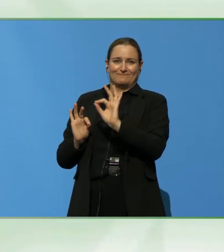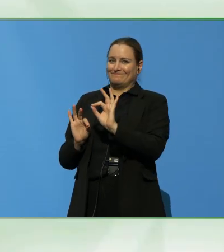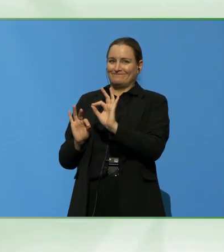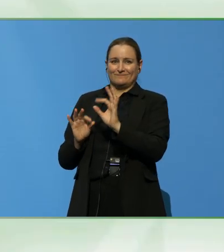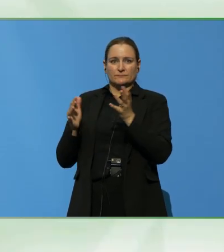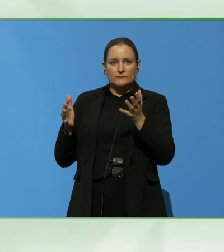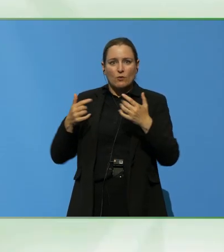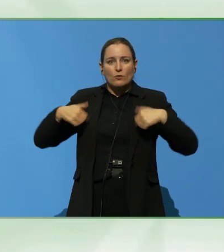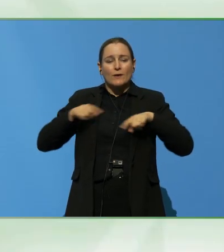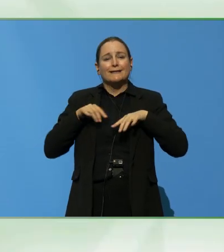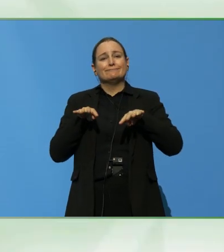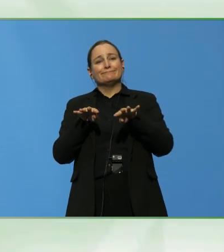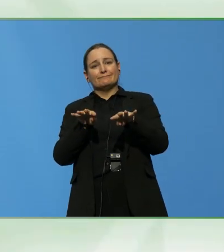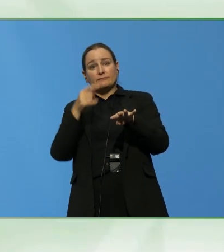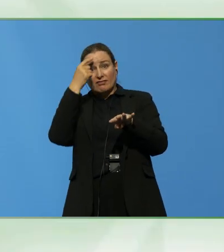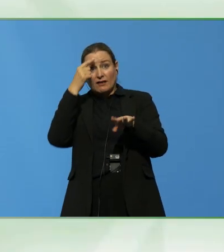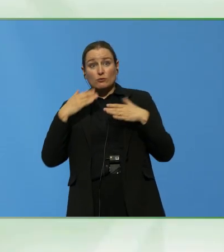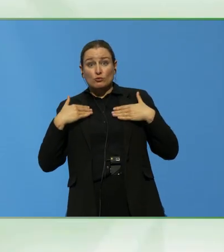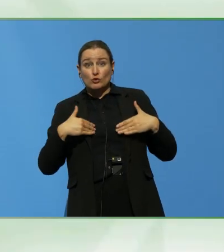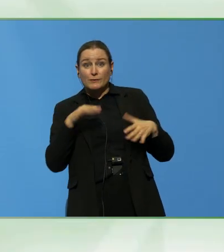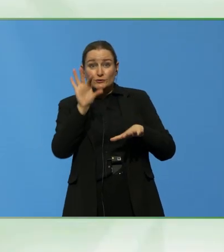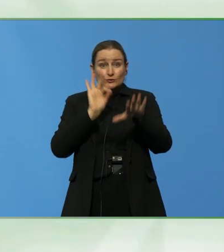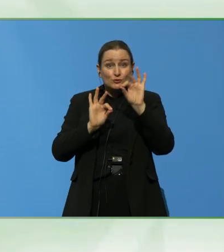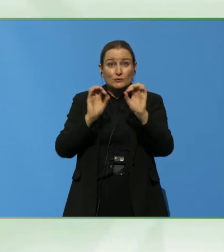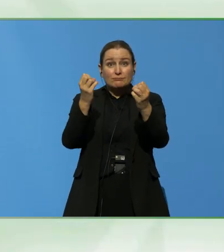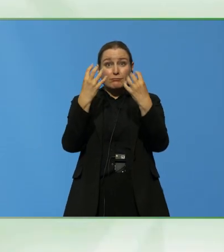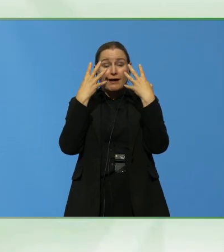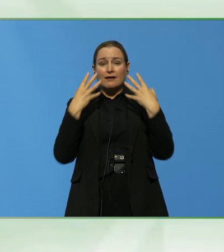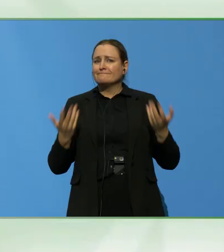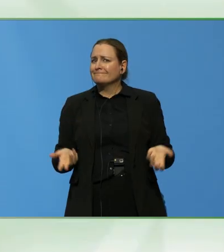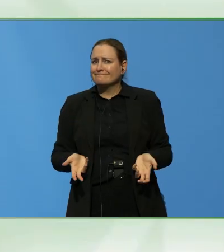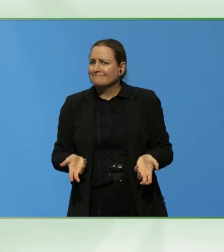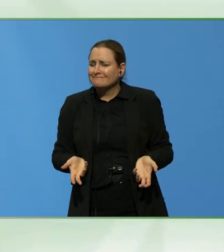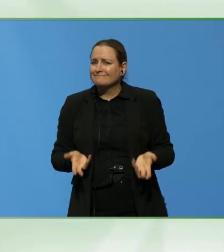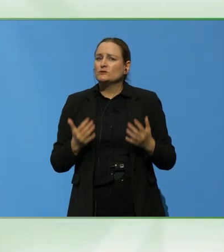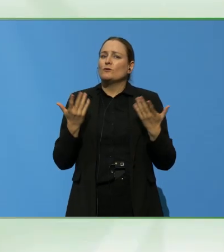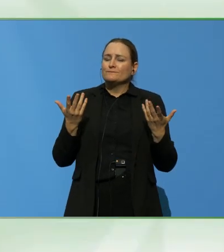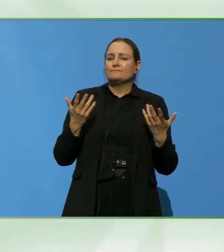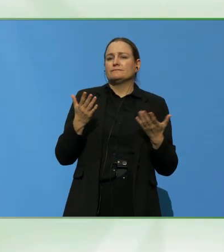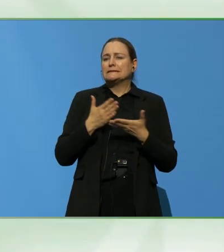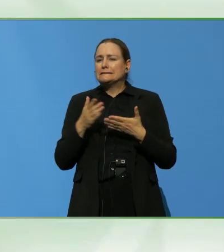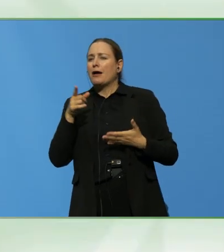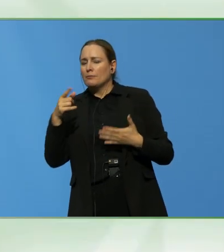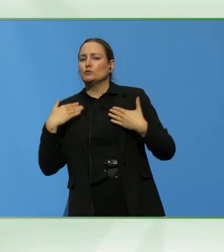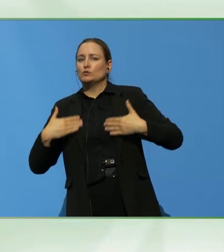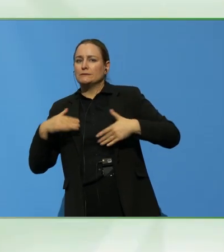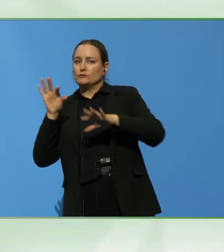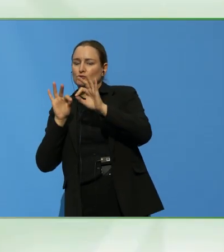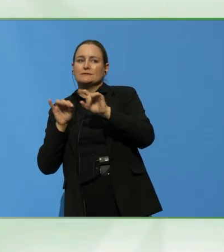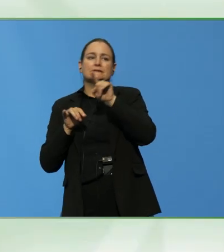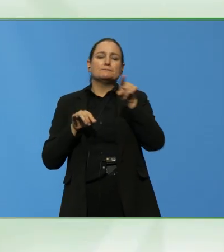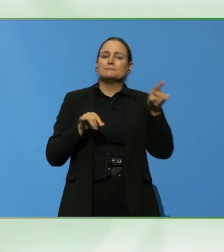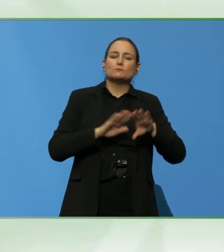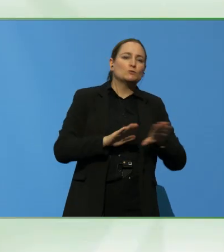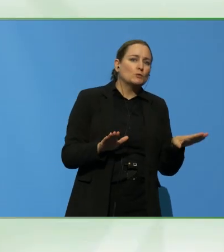it is important to make sure that we take into account those different levels when we raise awareness, not only